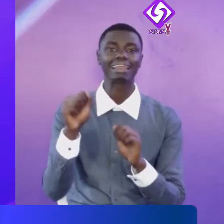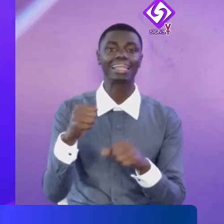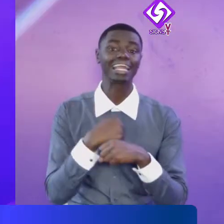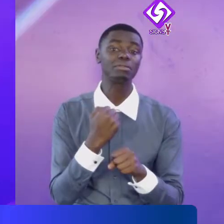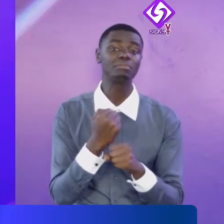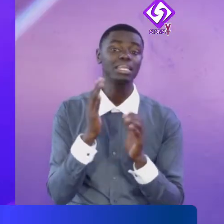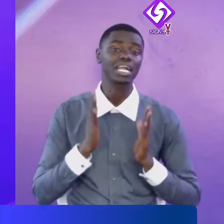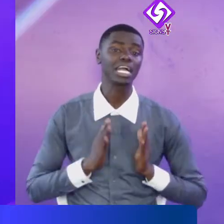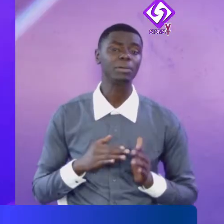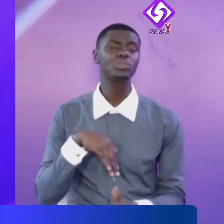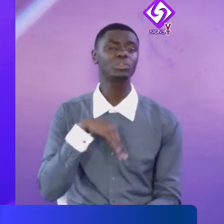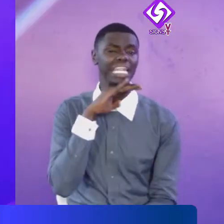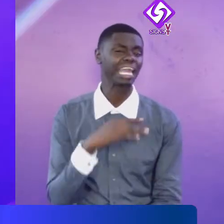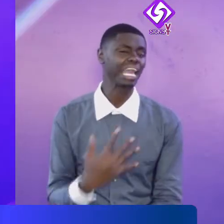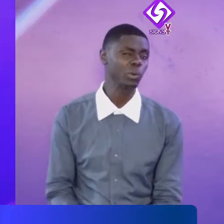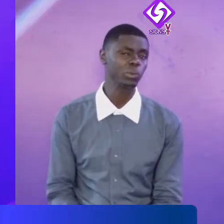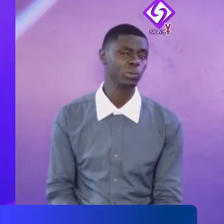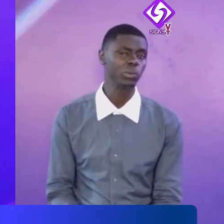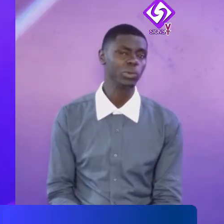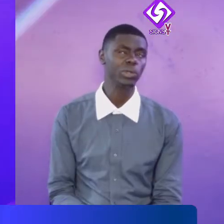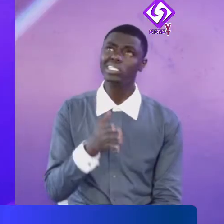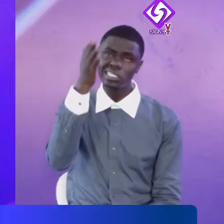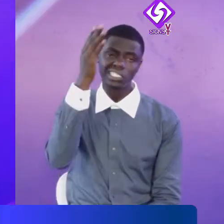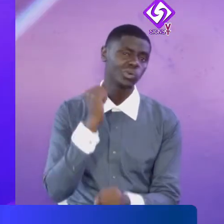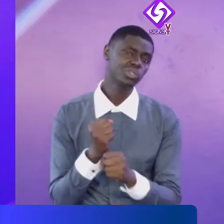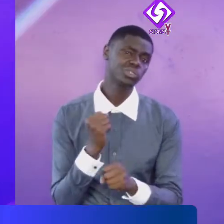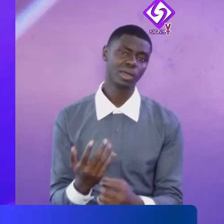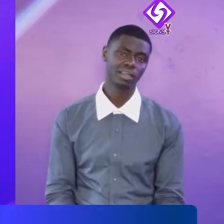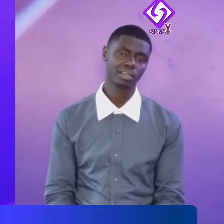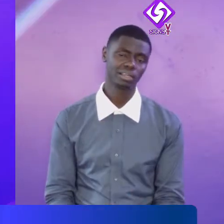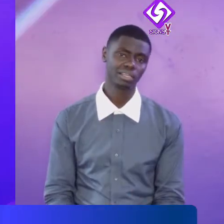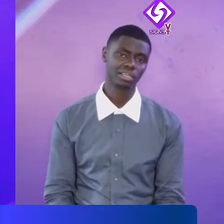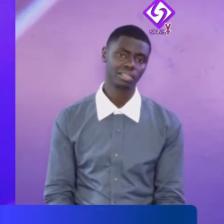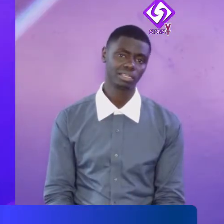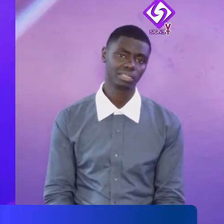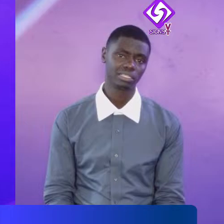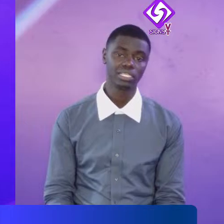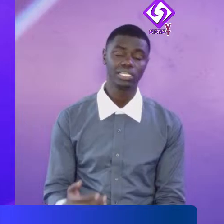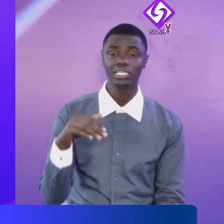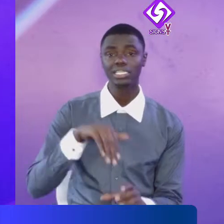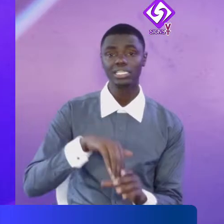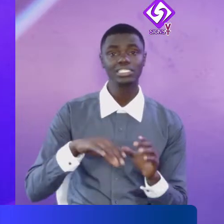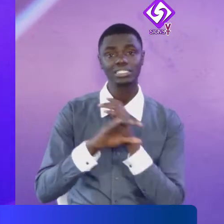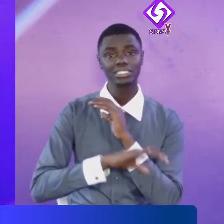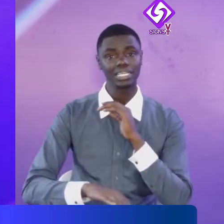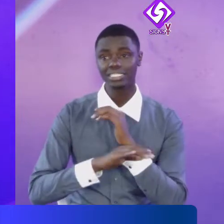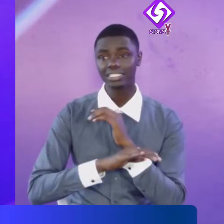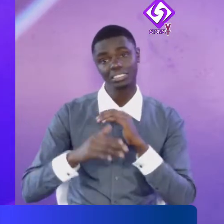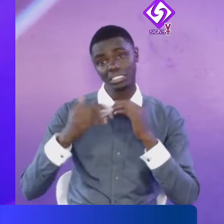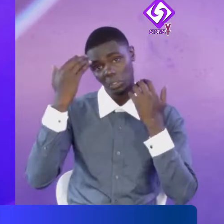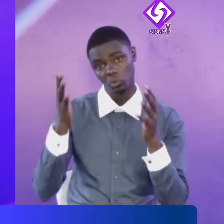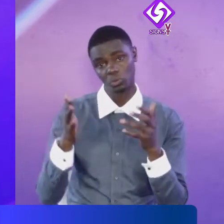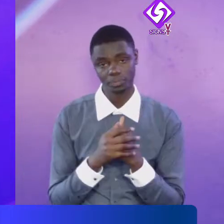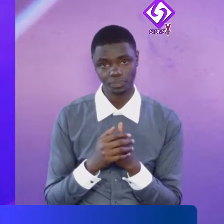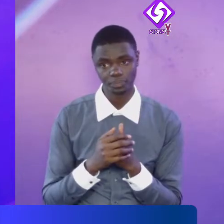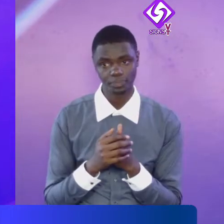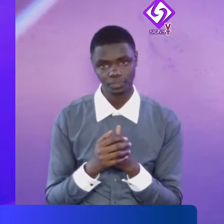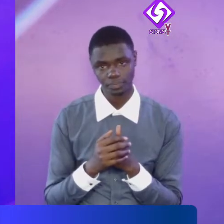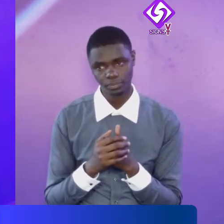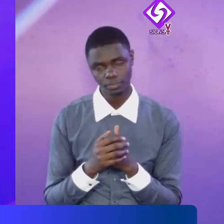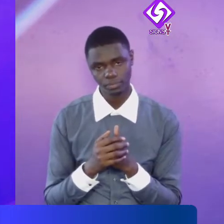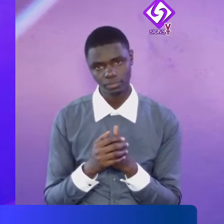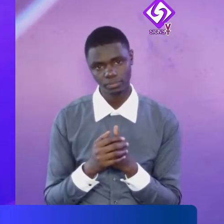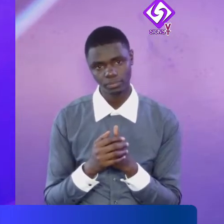die? That is God's work. So it's an exercise in futility. In this country of ours, you never know. No, but no. Let me tell you,